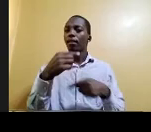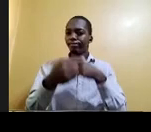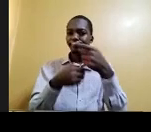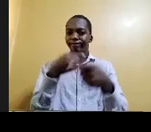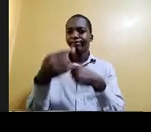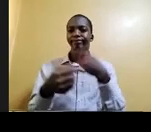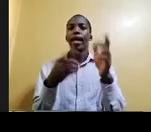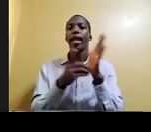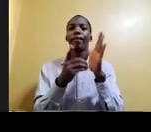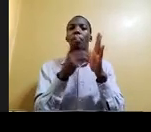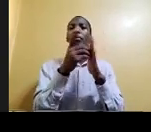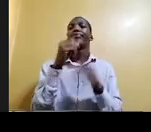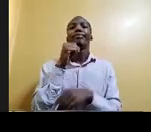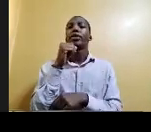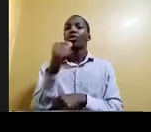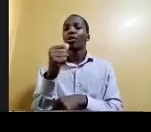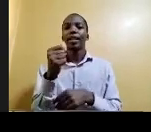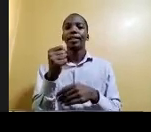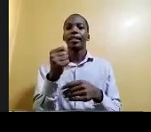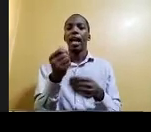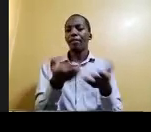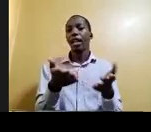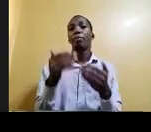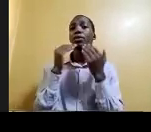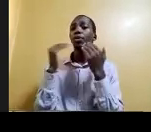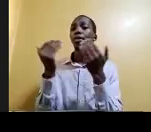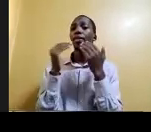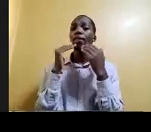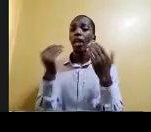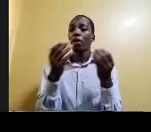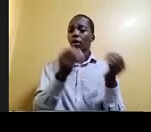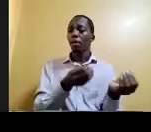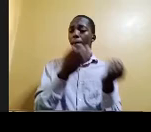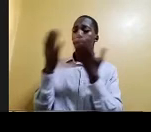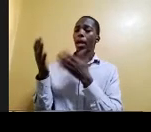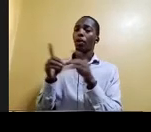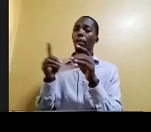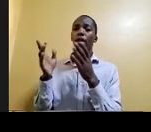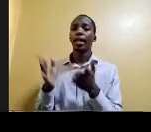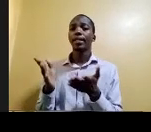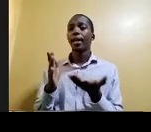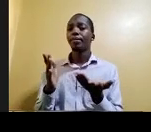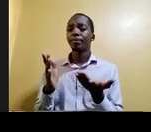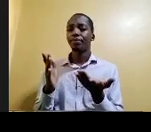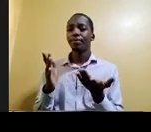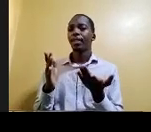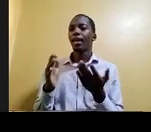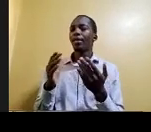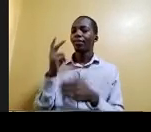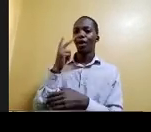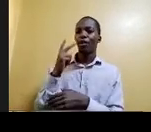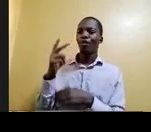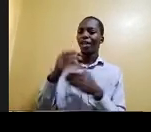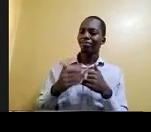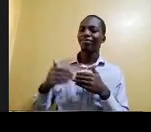not yet available. So thank you very much. I'll now hand over back to the moderator and look forward to going into further